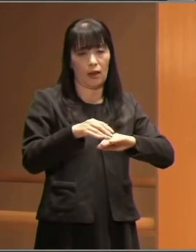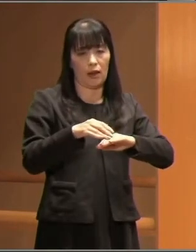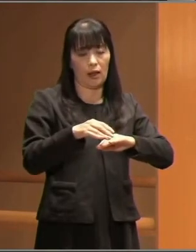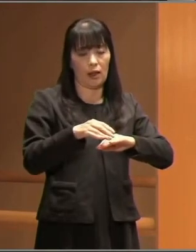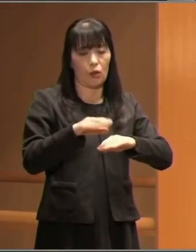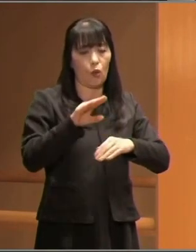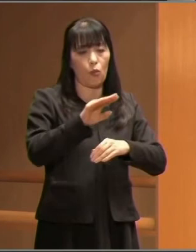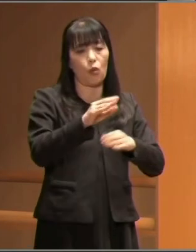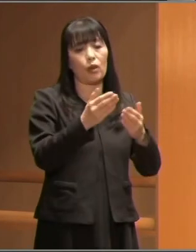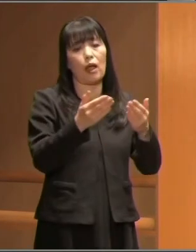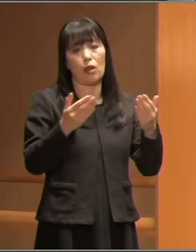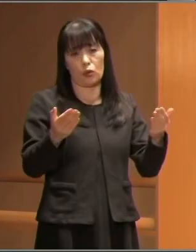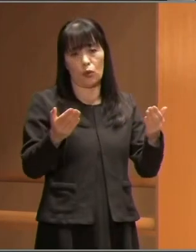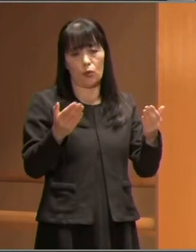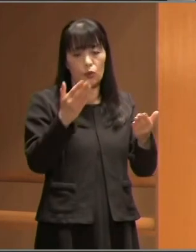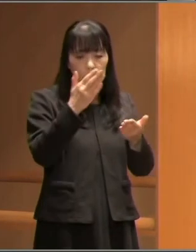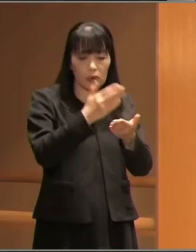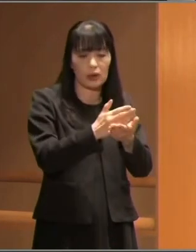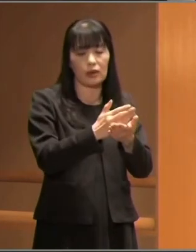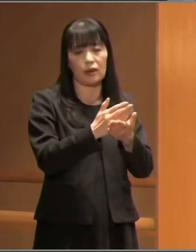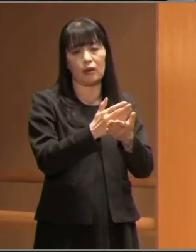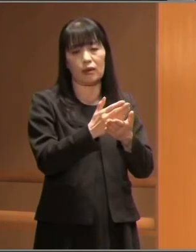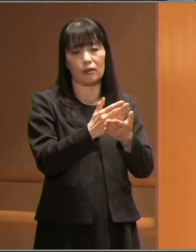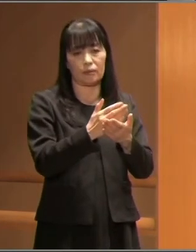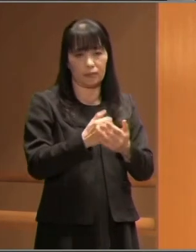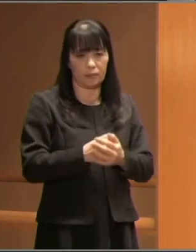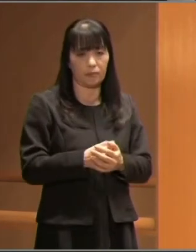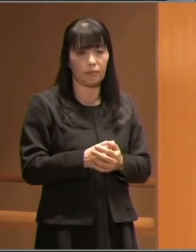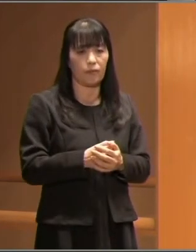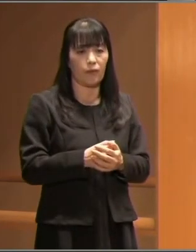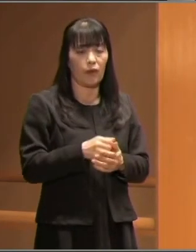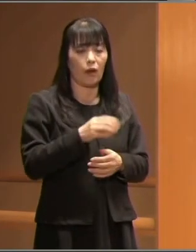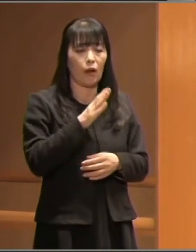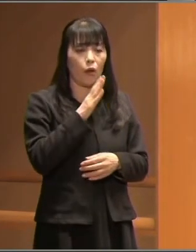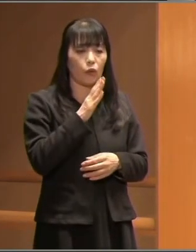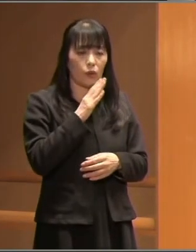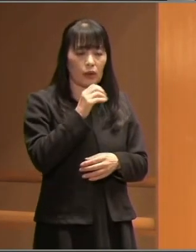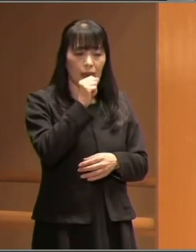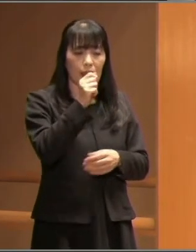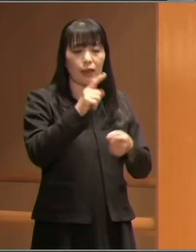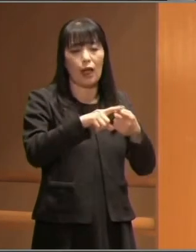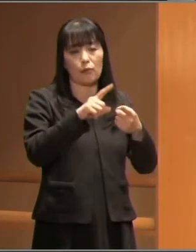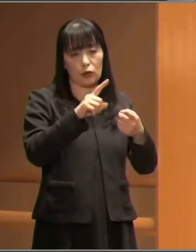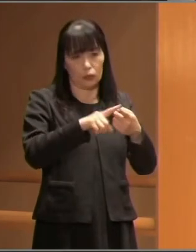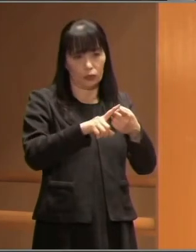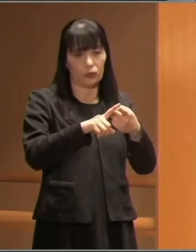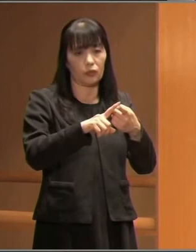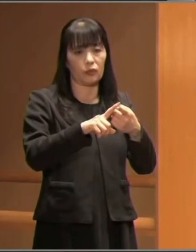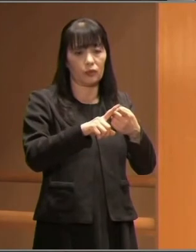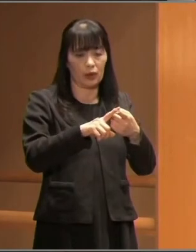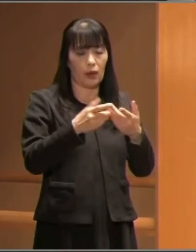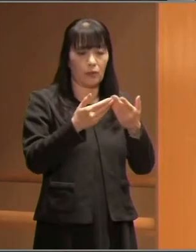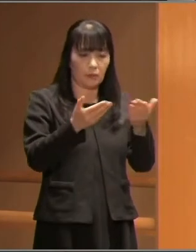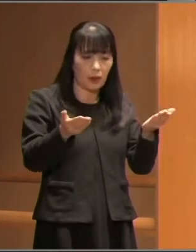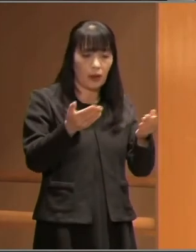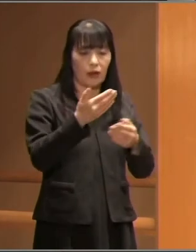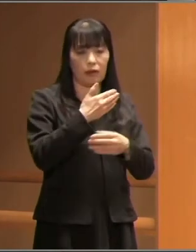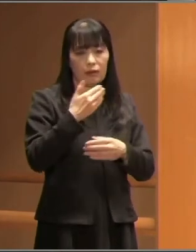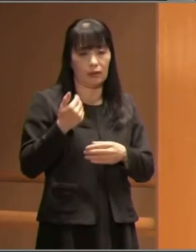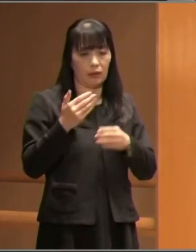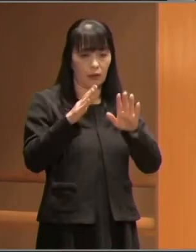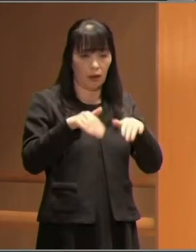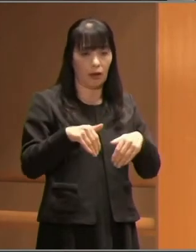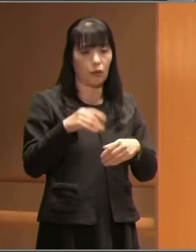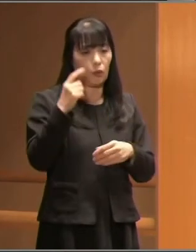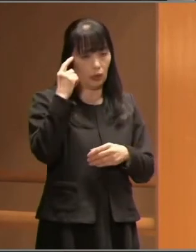pandemic. And then Motor Show, which was scheduled to be held this year, was also canceled. Therefore, in this sense, it was a very good timing